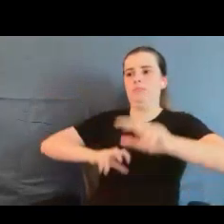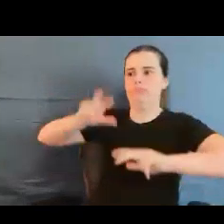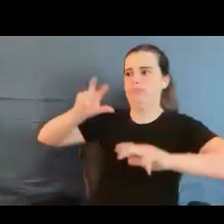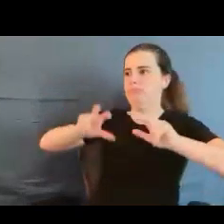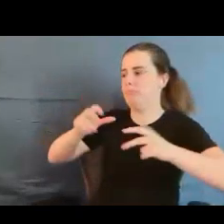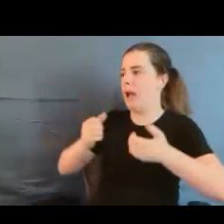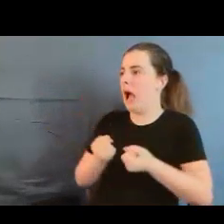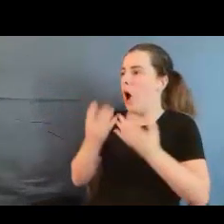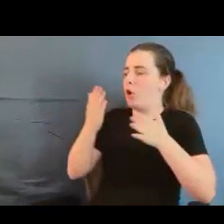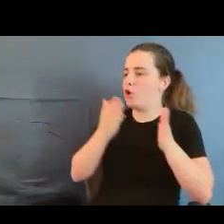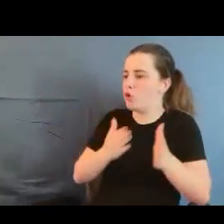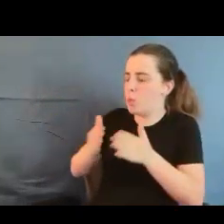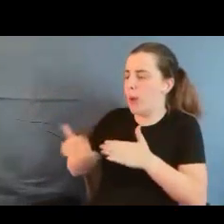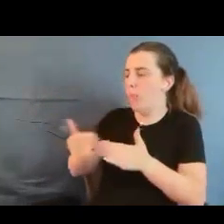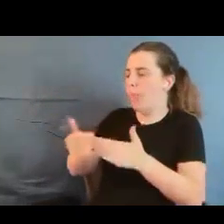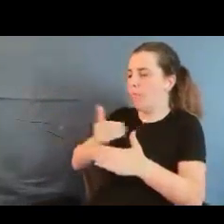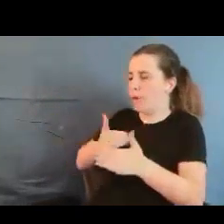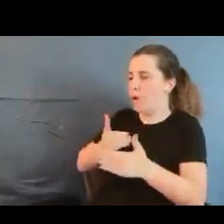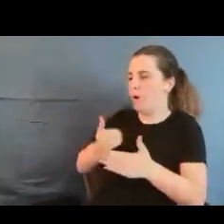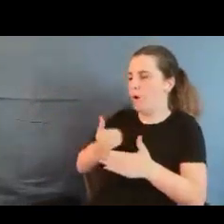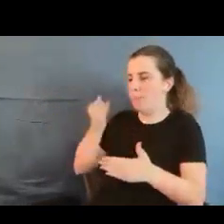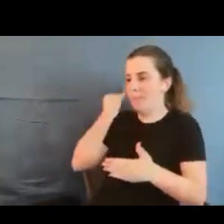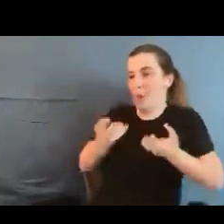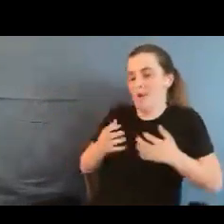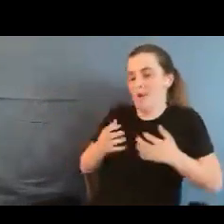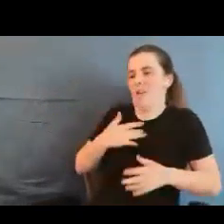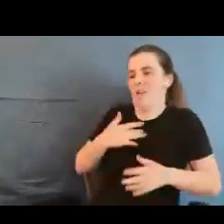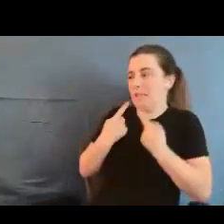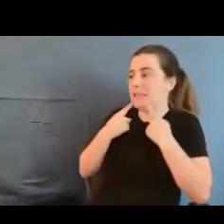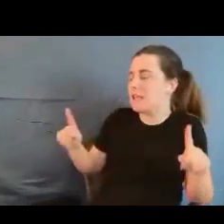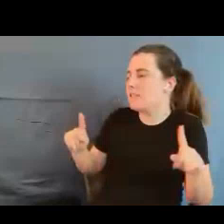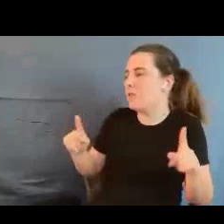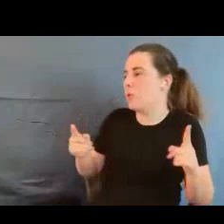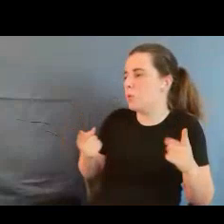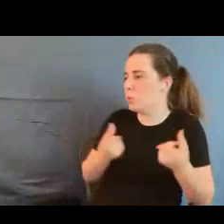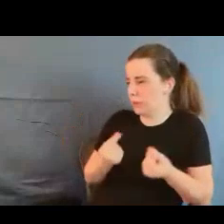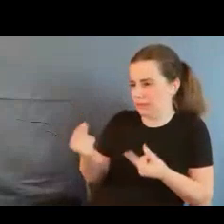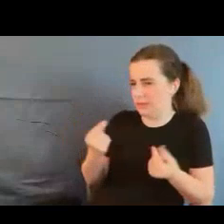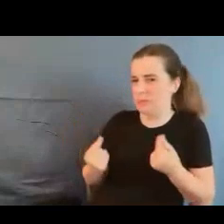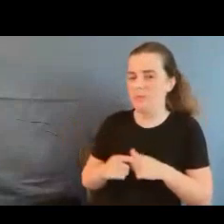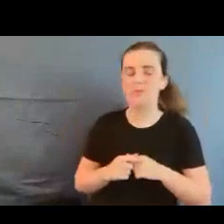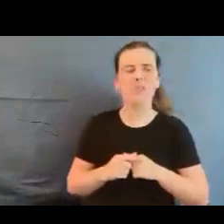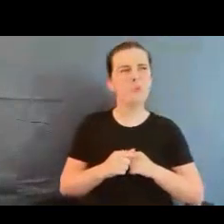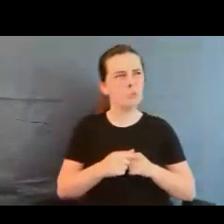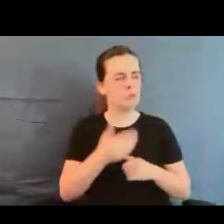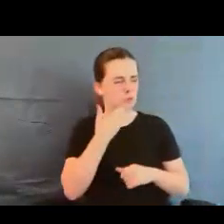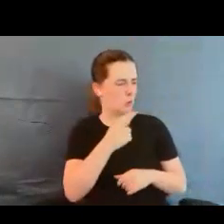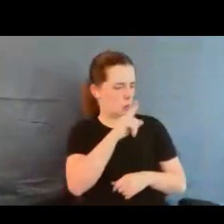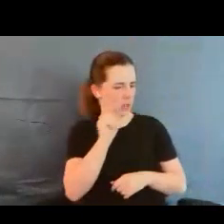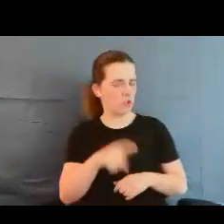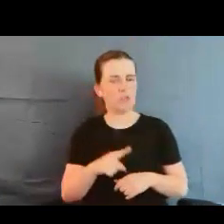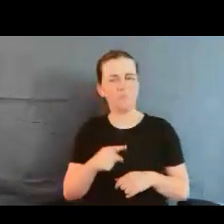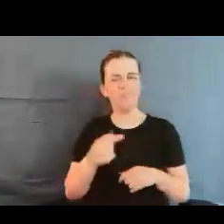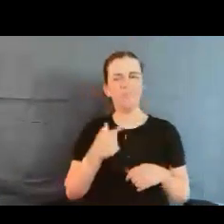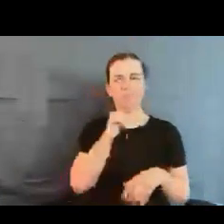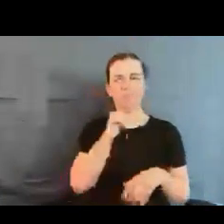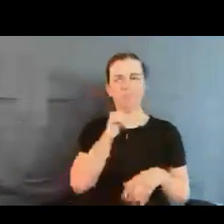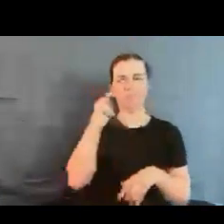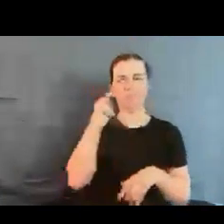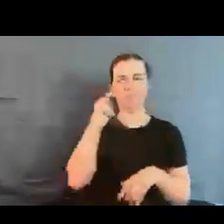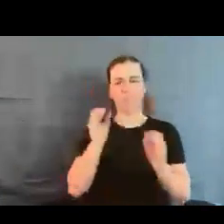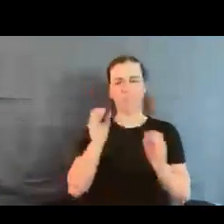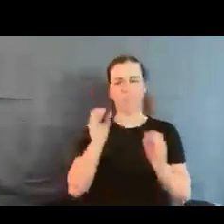to this event to feel successful? Ooh, okay, that's a good question. I mean, I don't think there's any certain magic number in